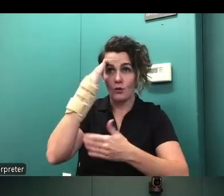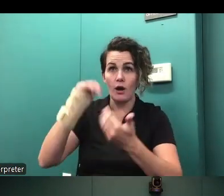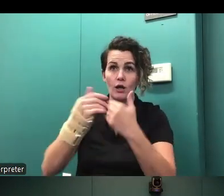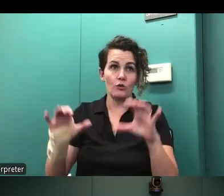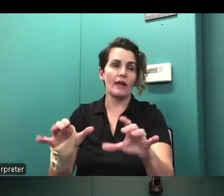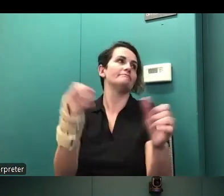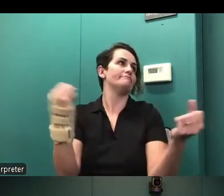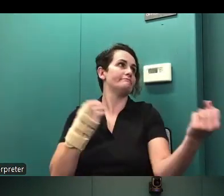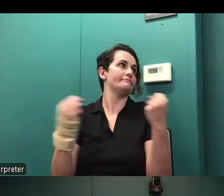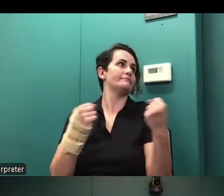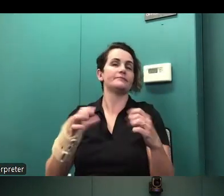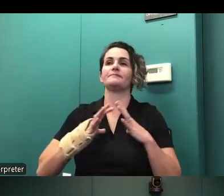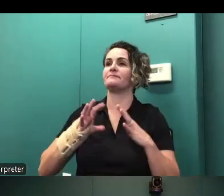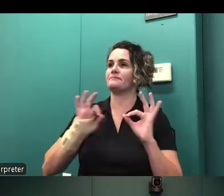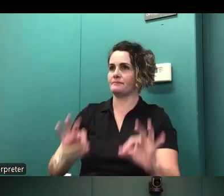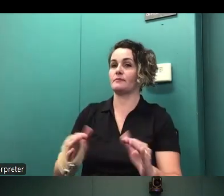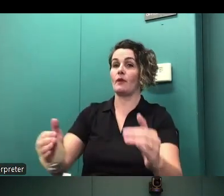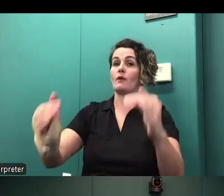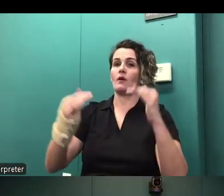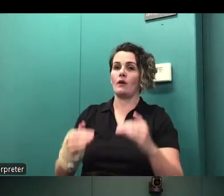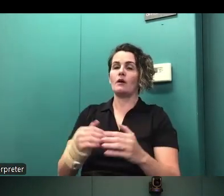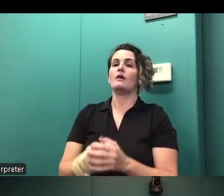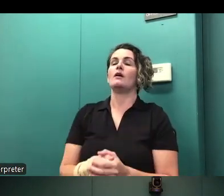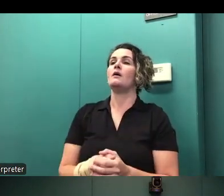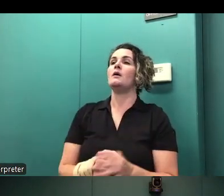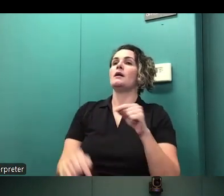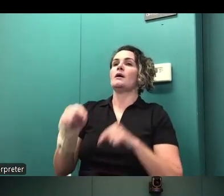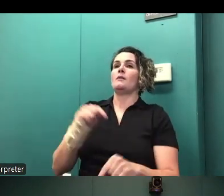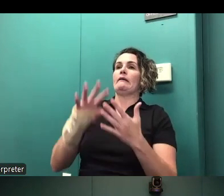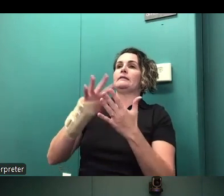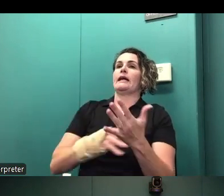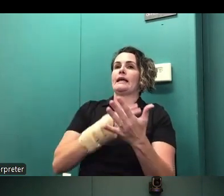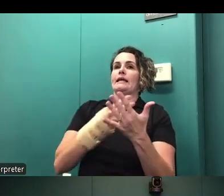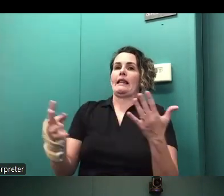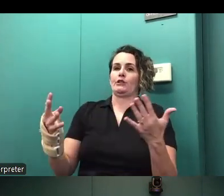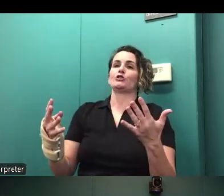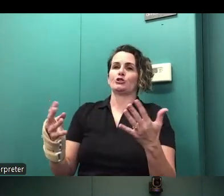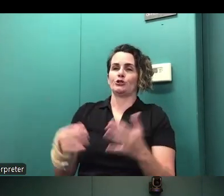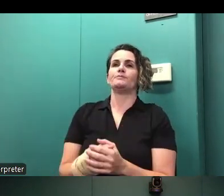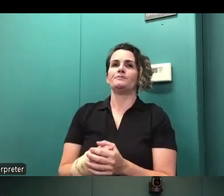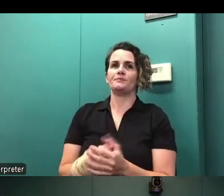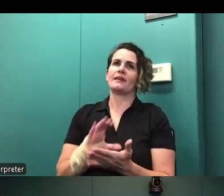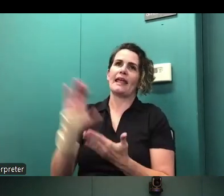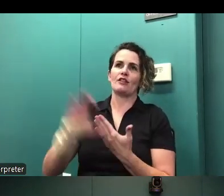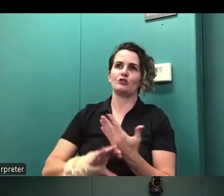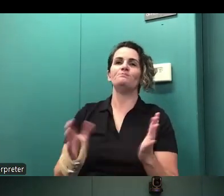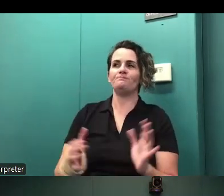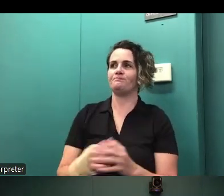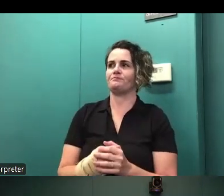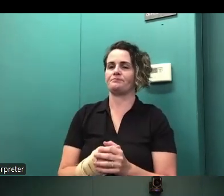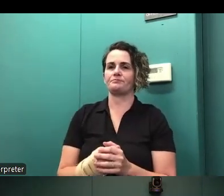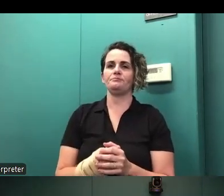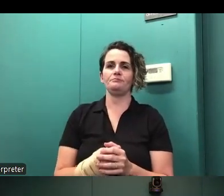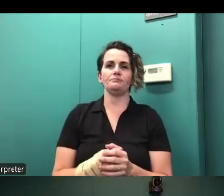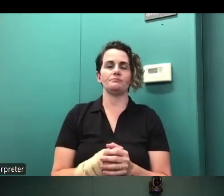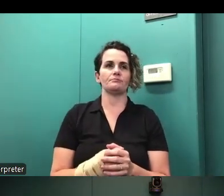it. We're good. We're But fine. there is the other one. Oh, yes, we're gonna go back to calendar really quick because that was our other tech thing. That has just